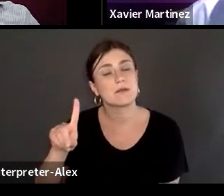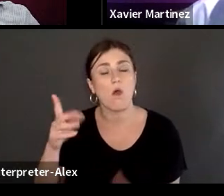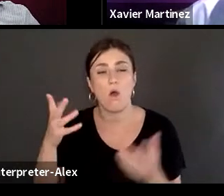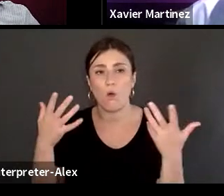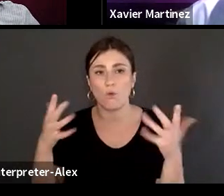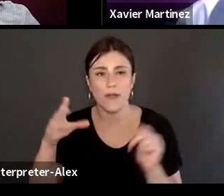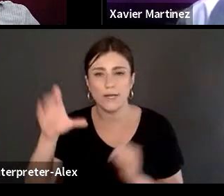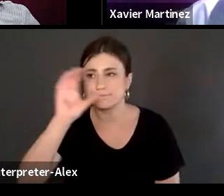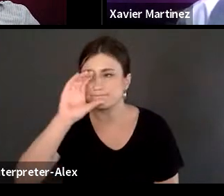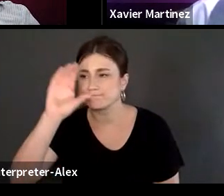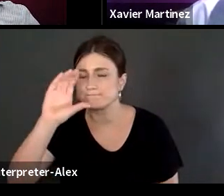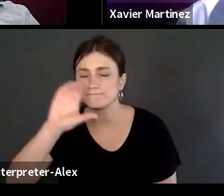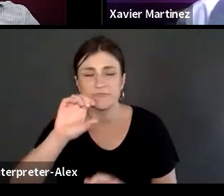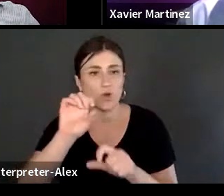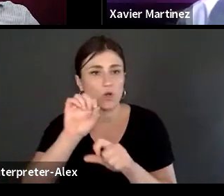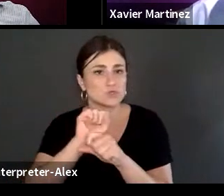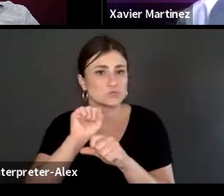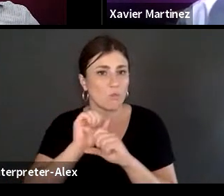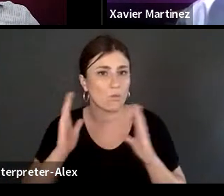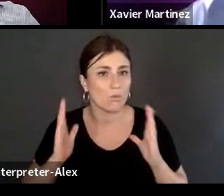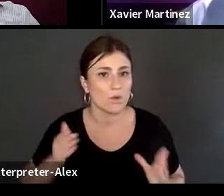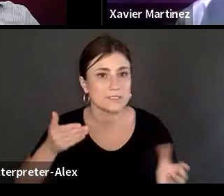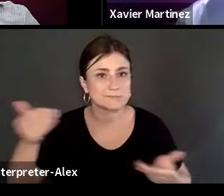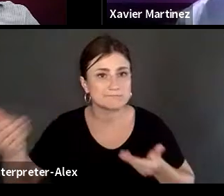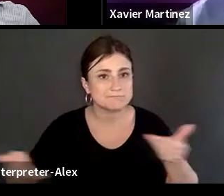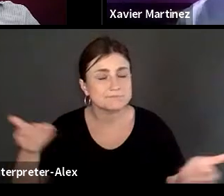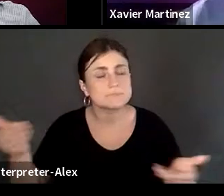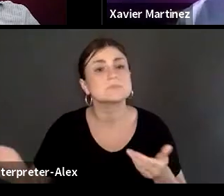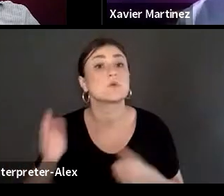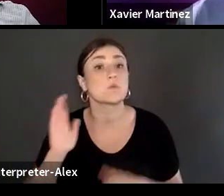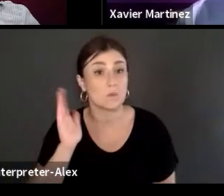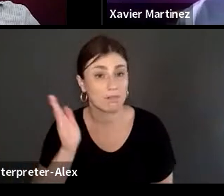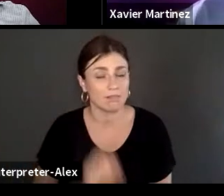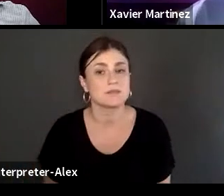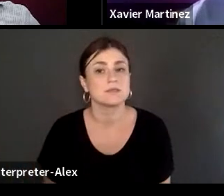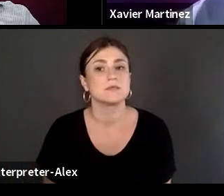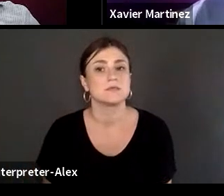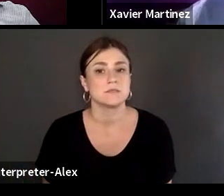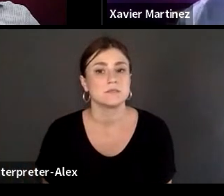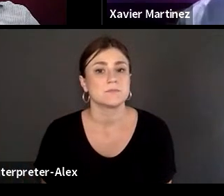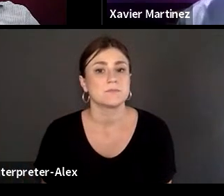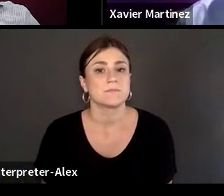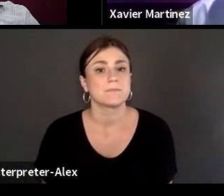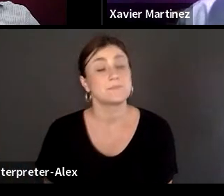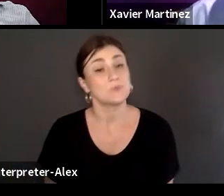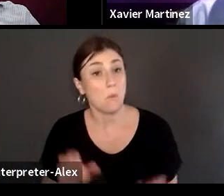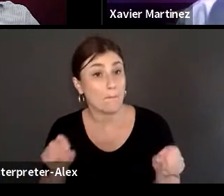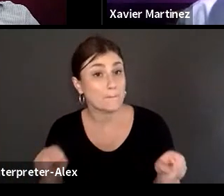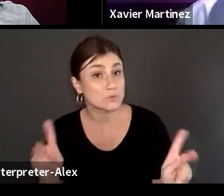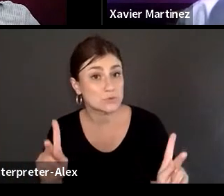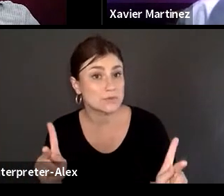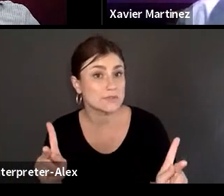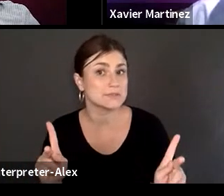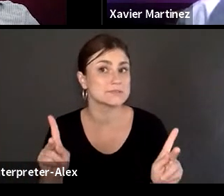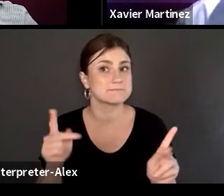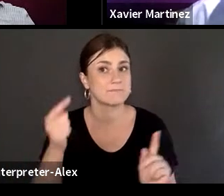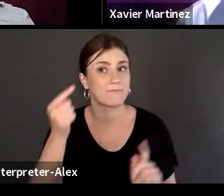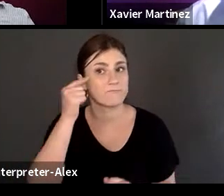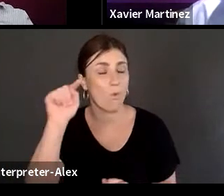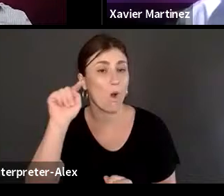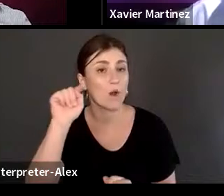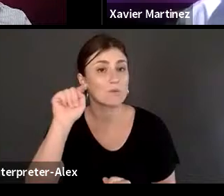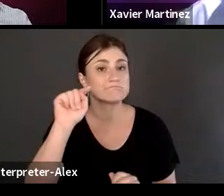that sort to help with the infrastructure piece. So I just wanted to mention that the opportunities for those